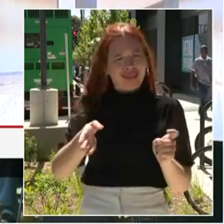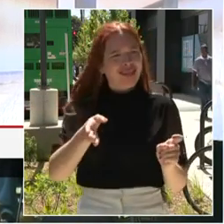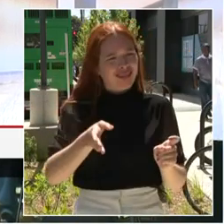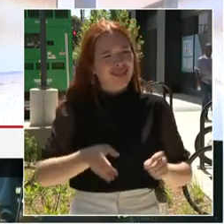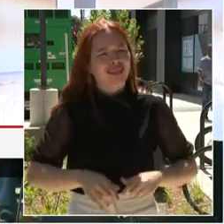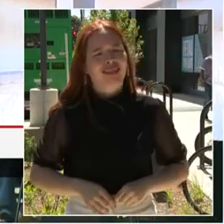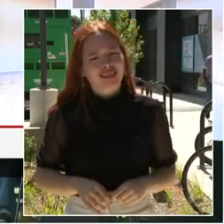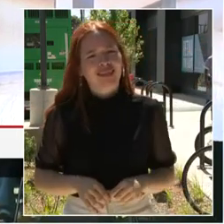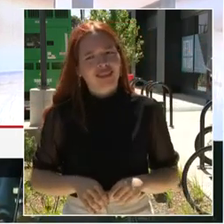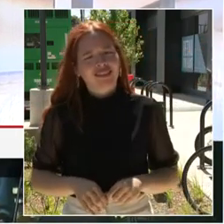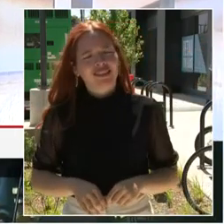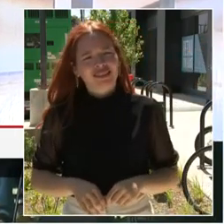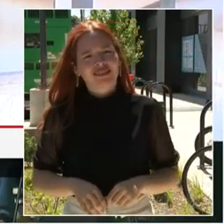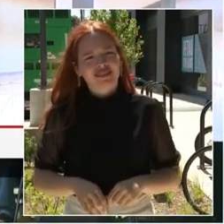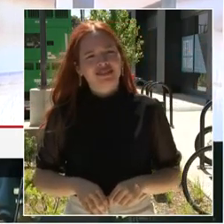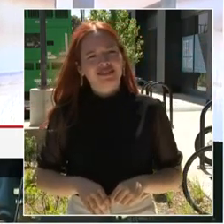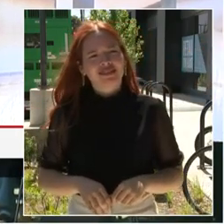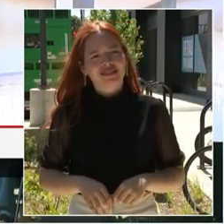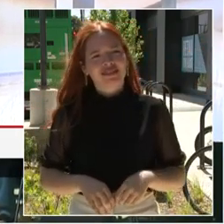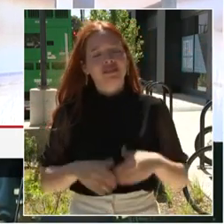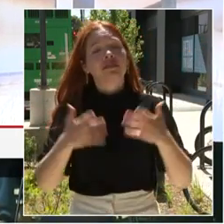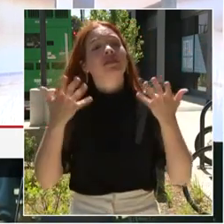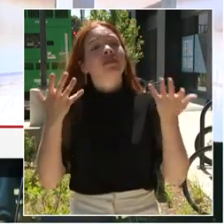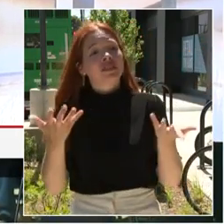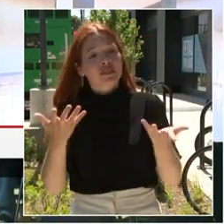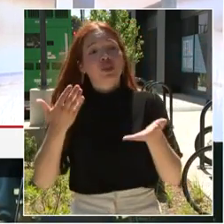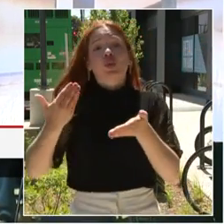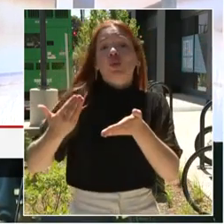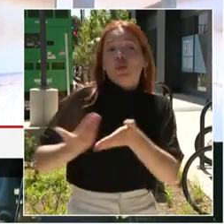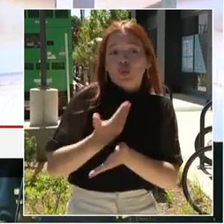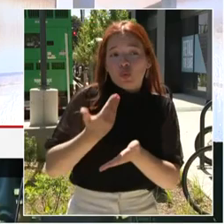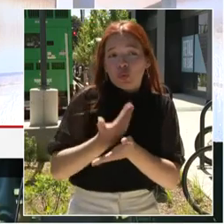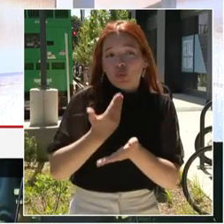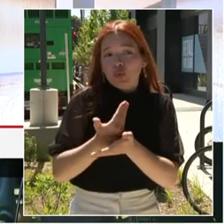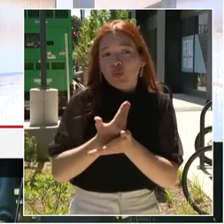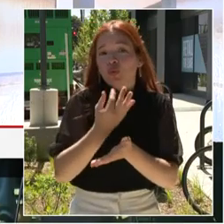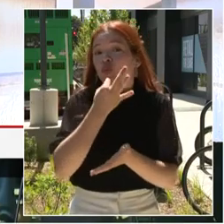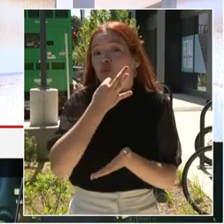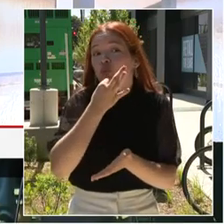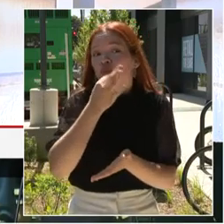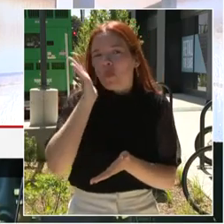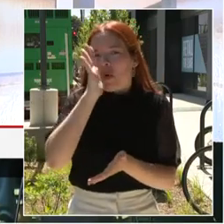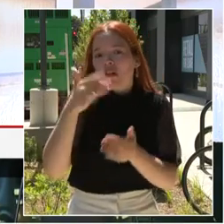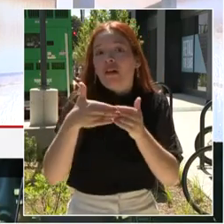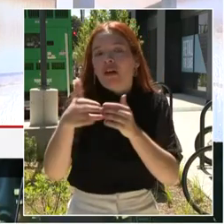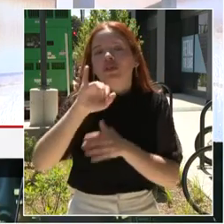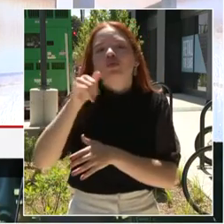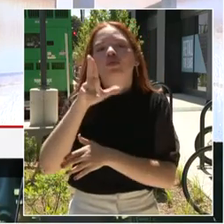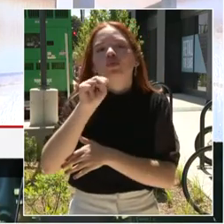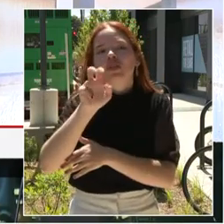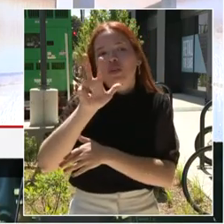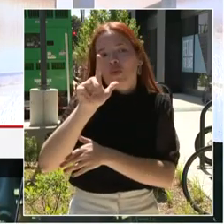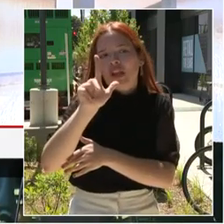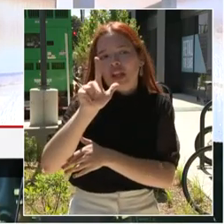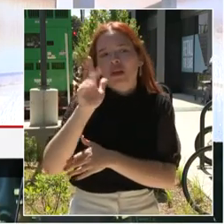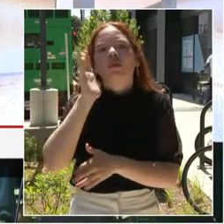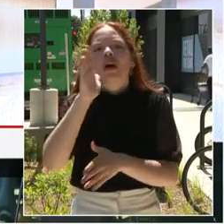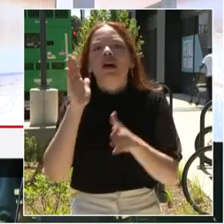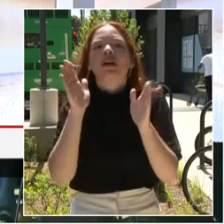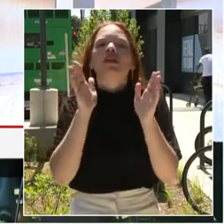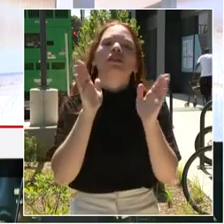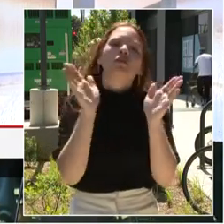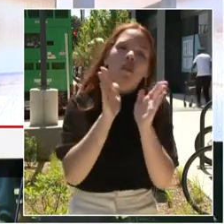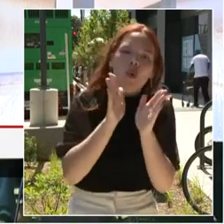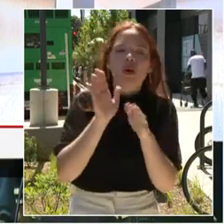the upcoming round of small and medium growth fund opening on June 23rd, and we've got more announcements like this coming this